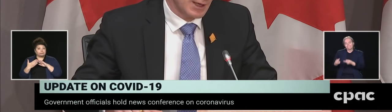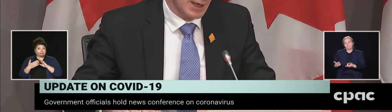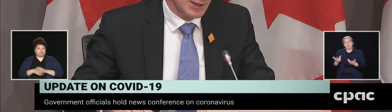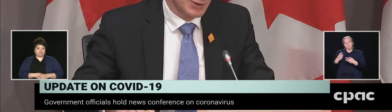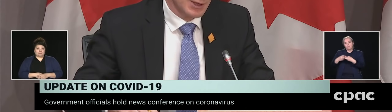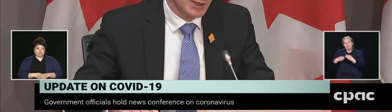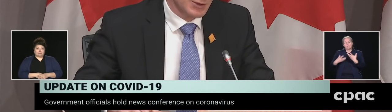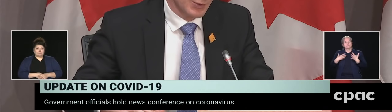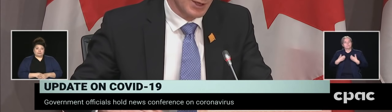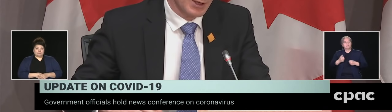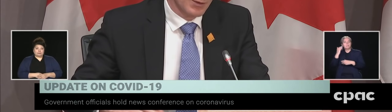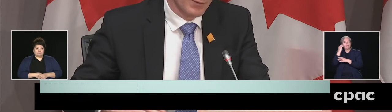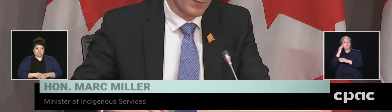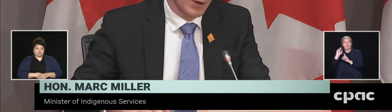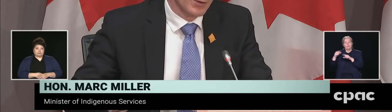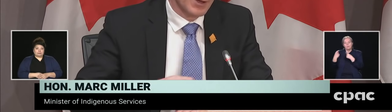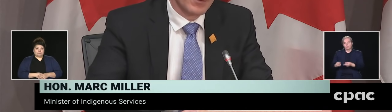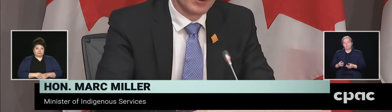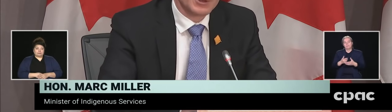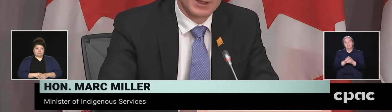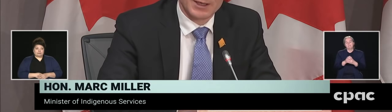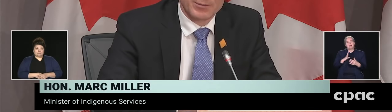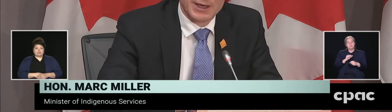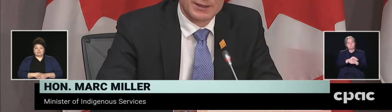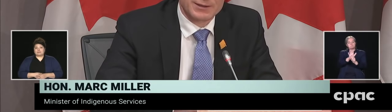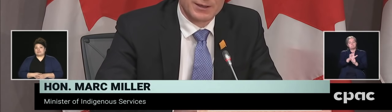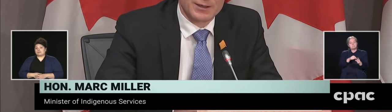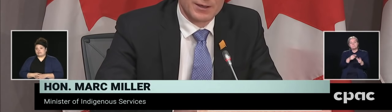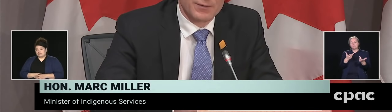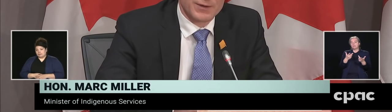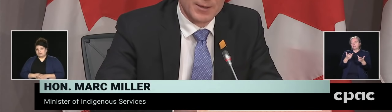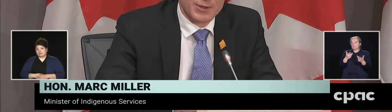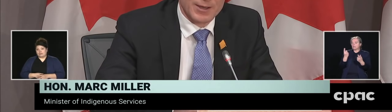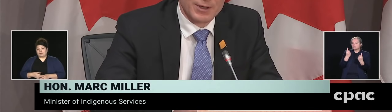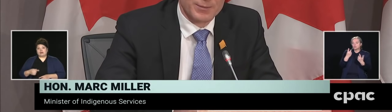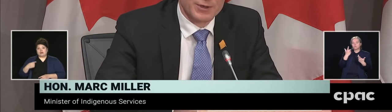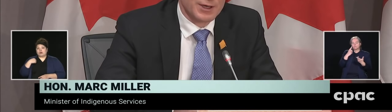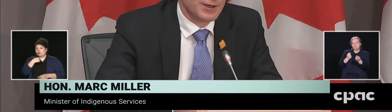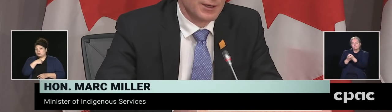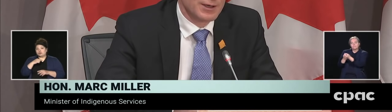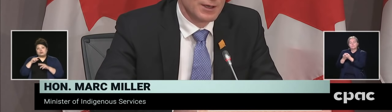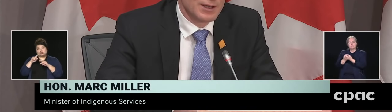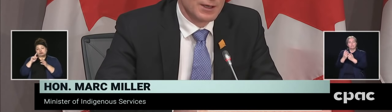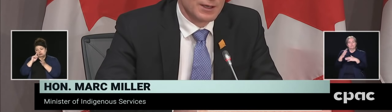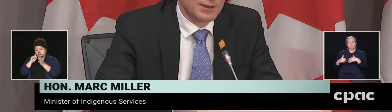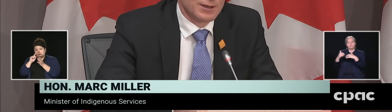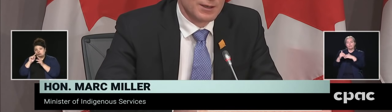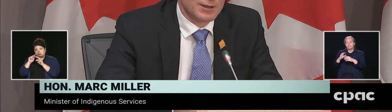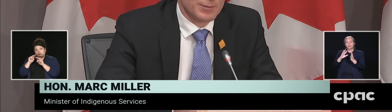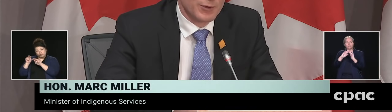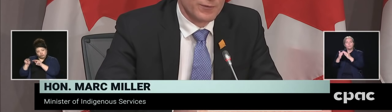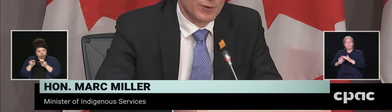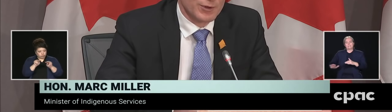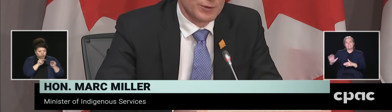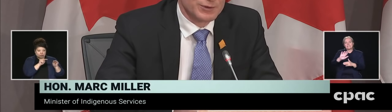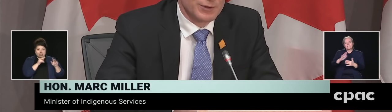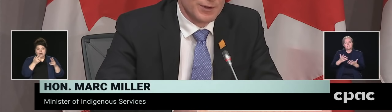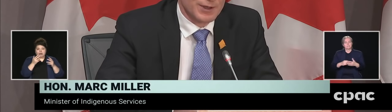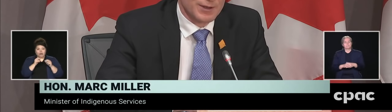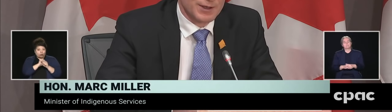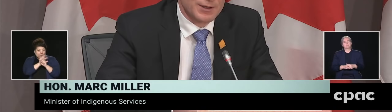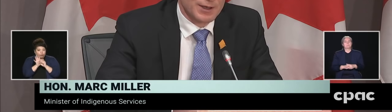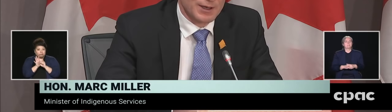Theresa, as we follow the evolution and the impact of the epidemic, particularly in the